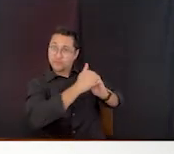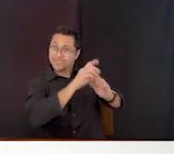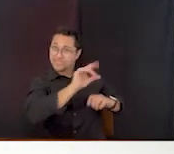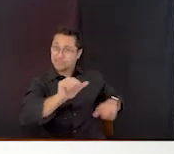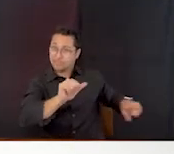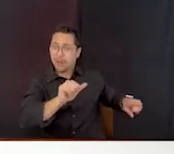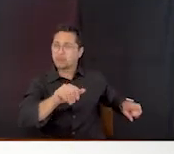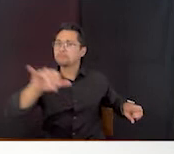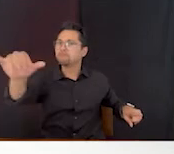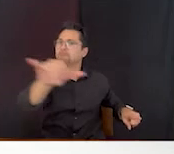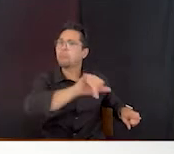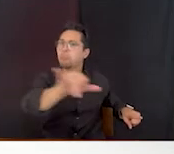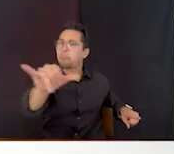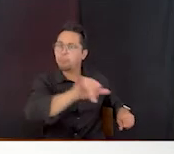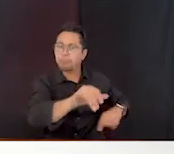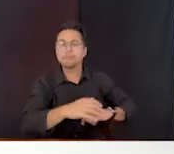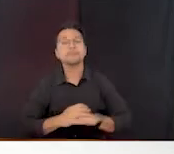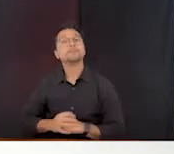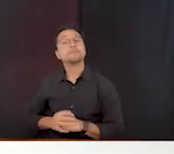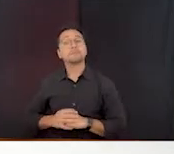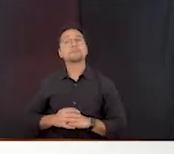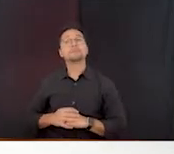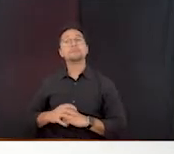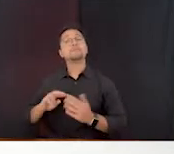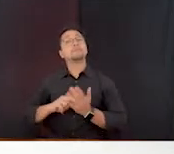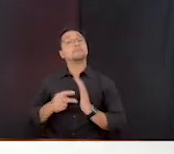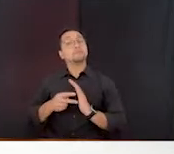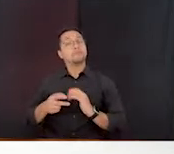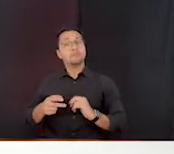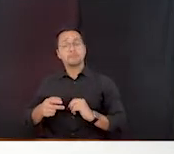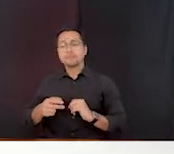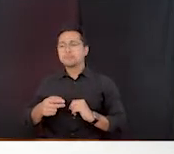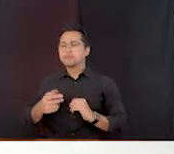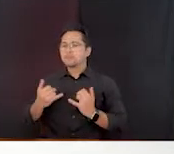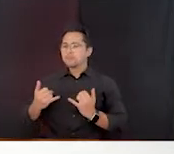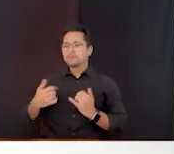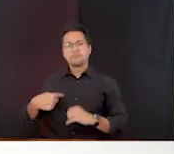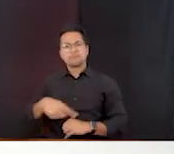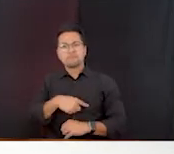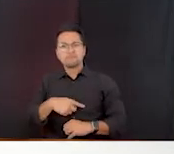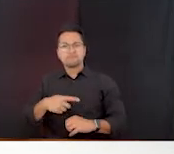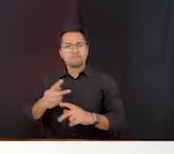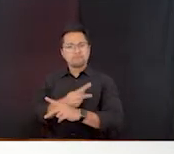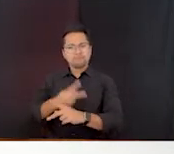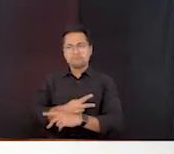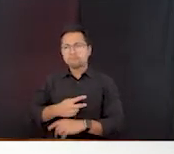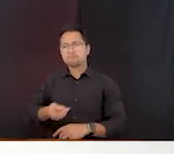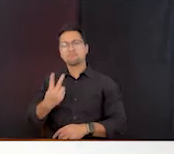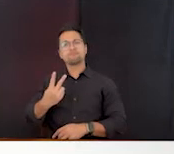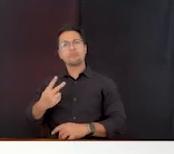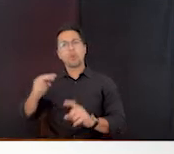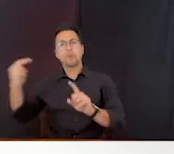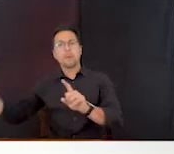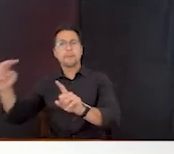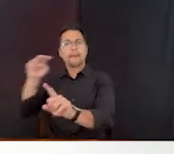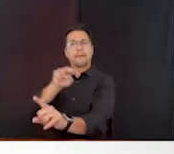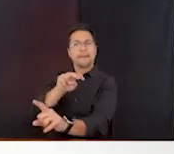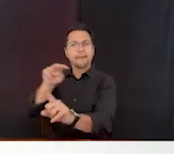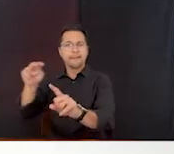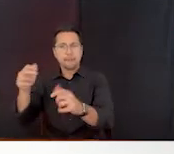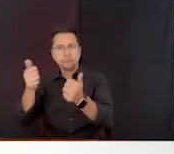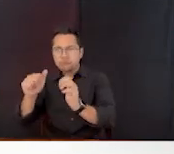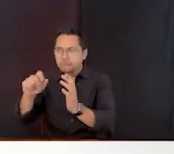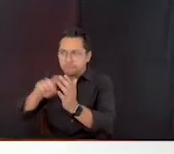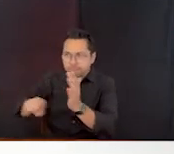many students to connect with their peers, friends, and family in ways that they're used to, and I think students with disabilities were certainly